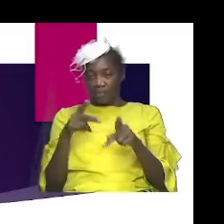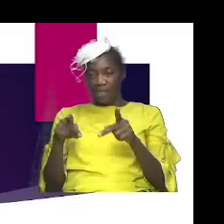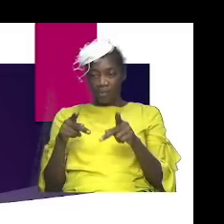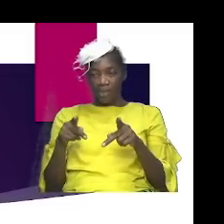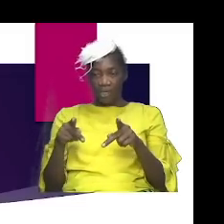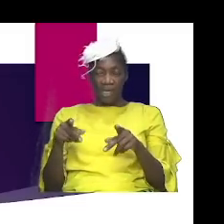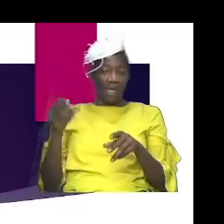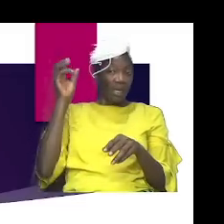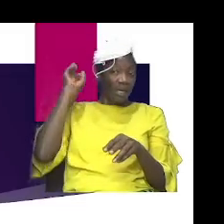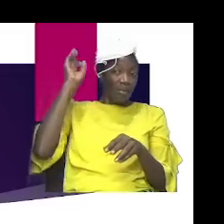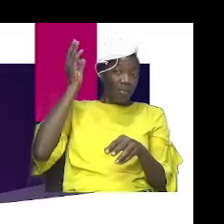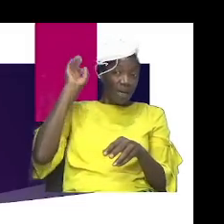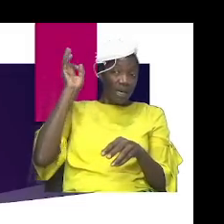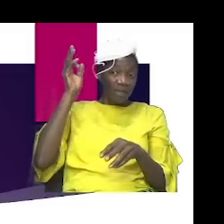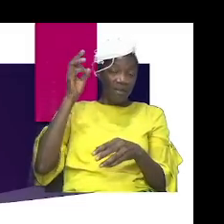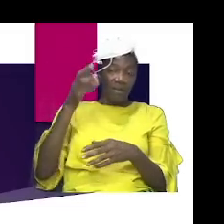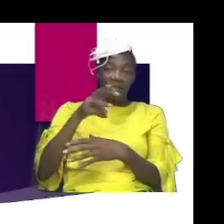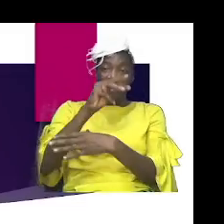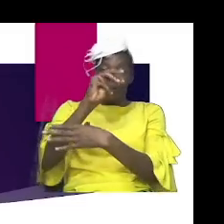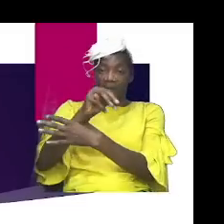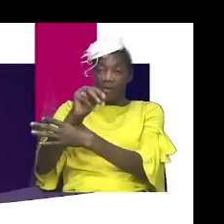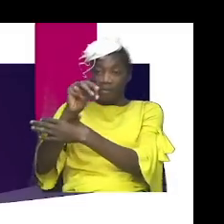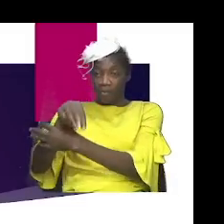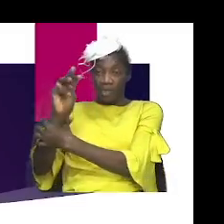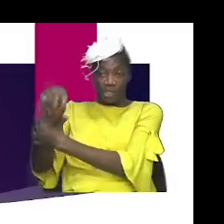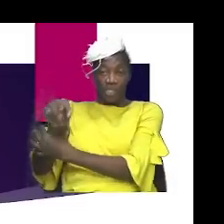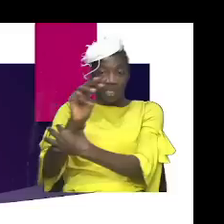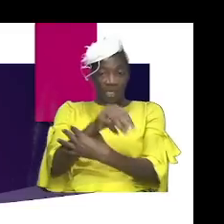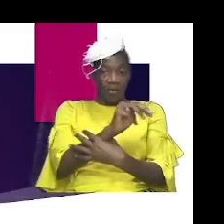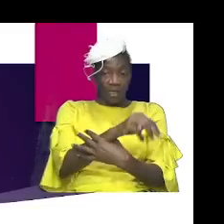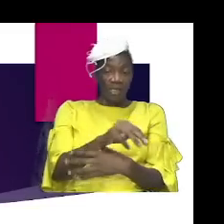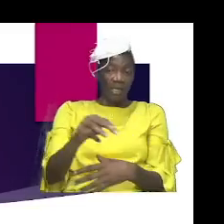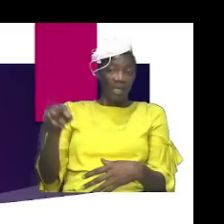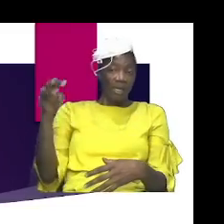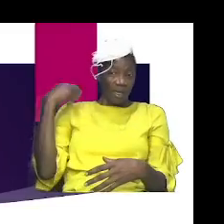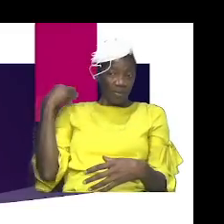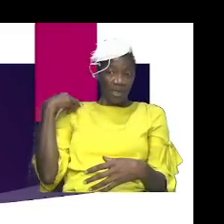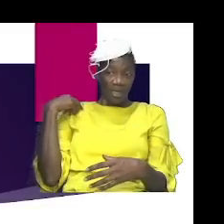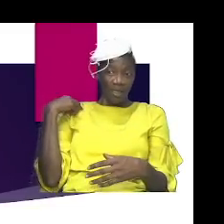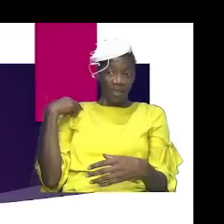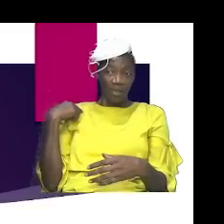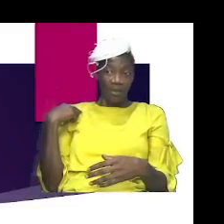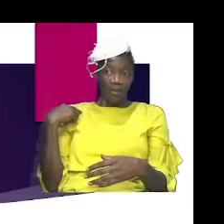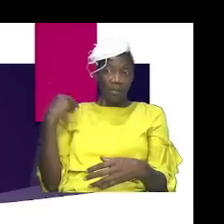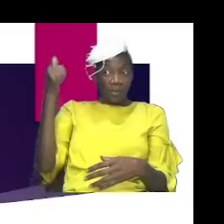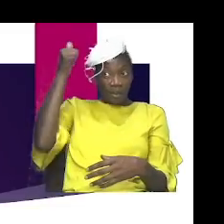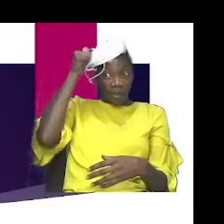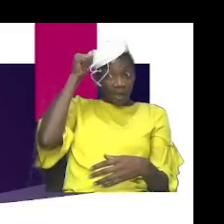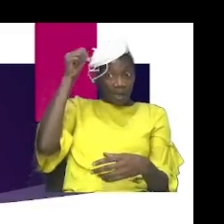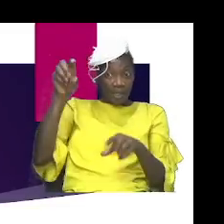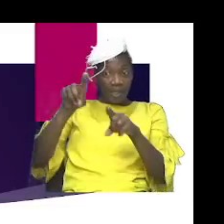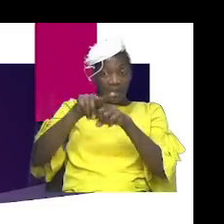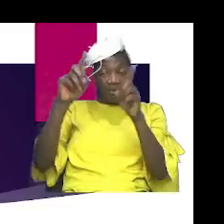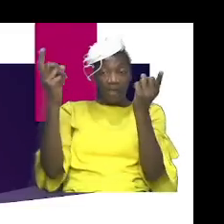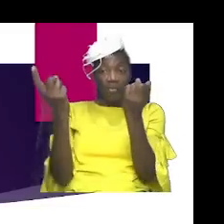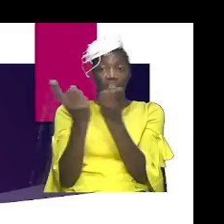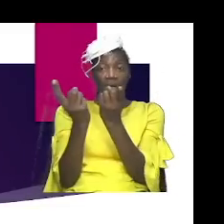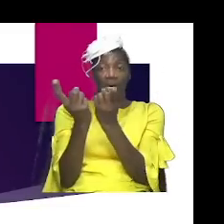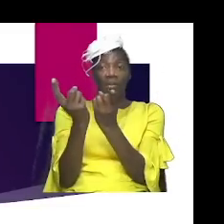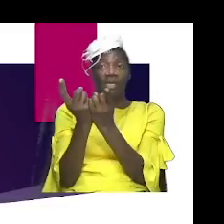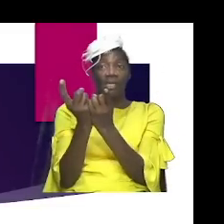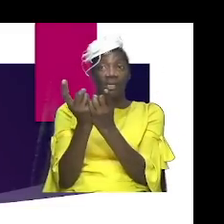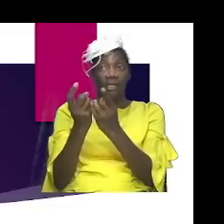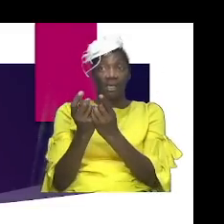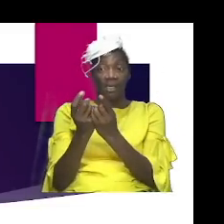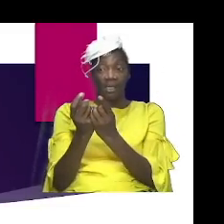and missionaries and all these ministers and heads of department who had greater responsibility